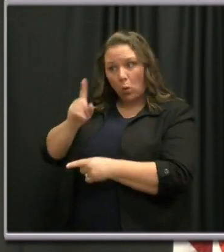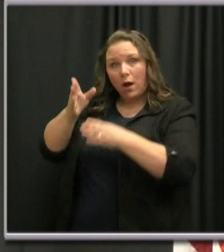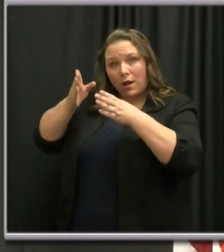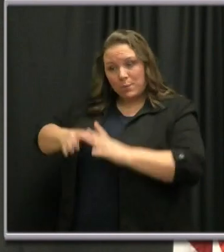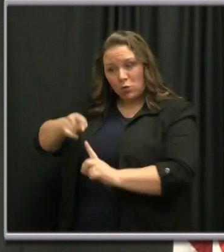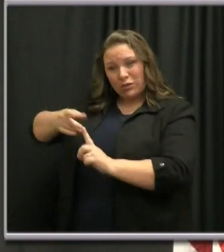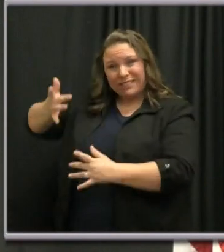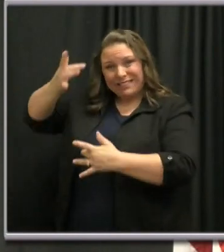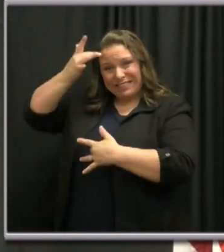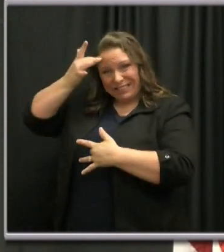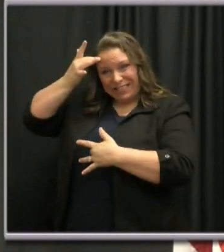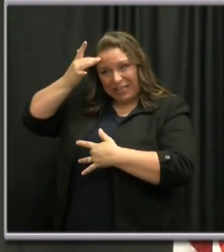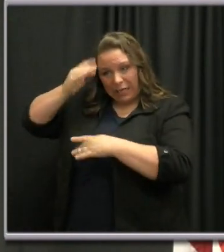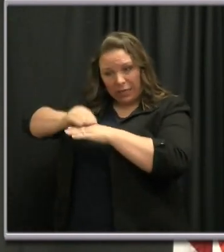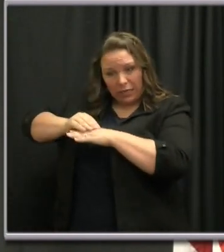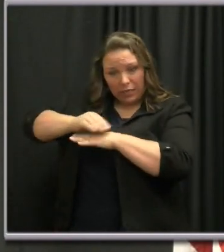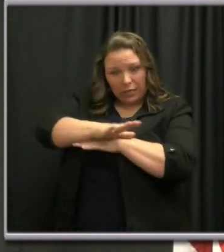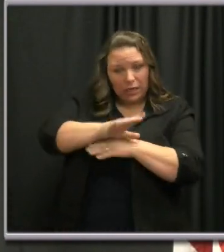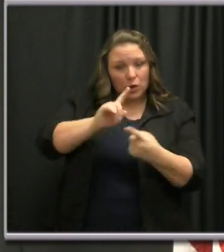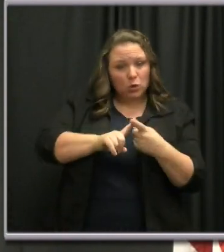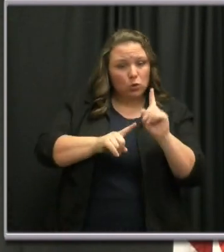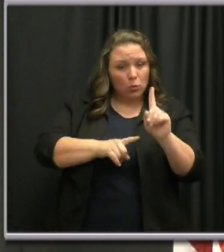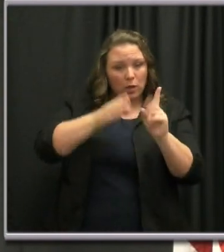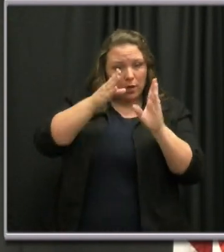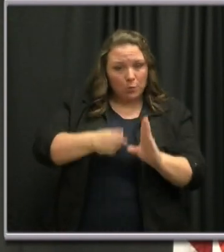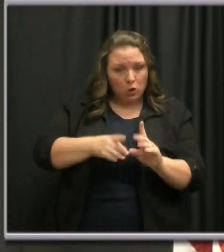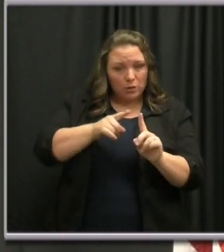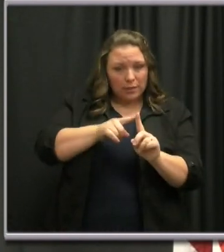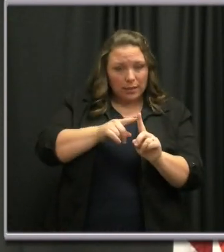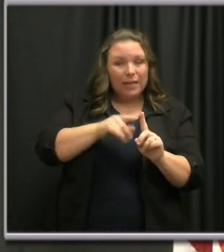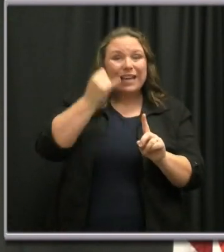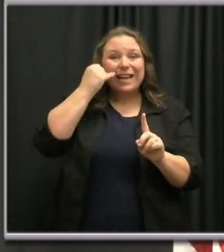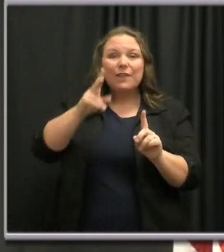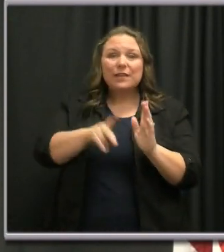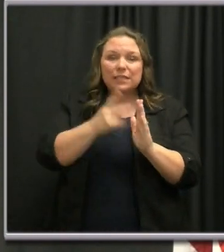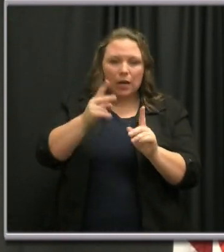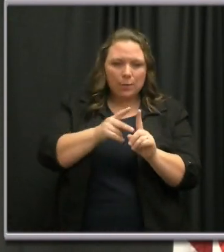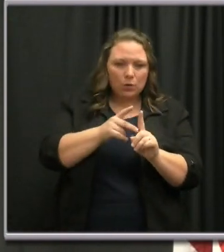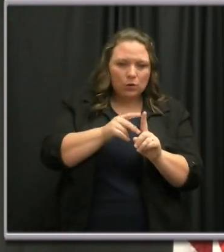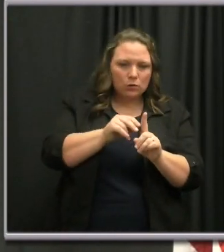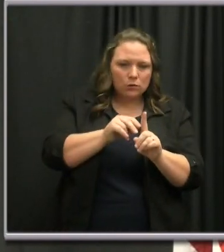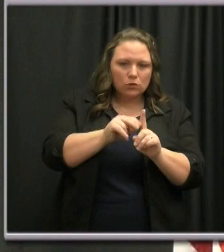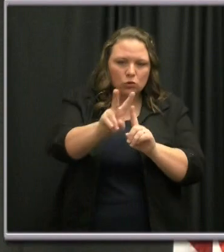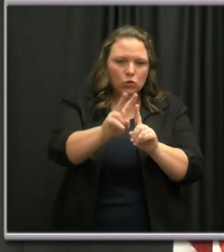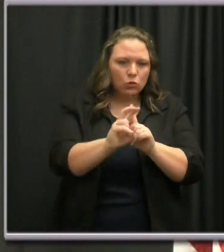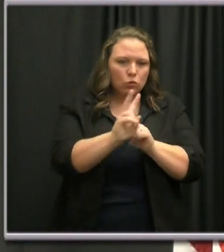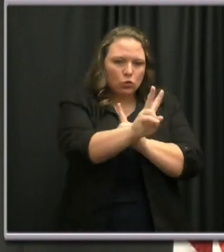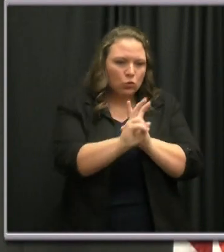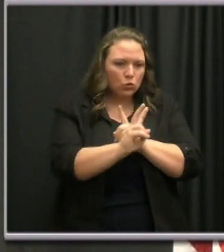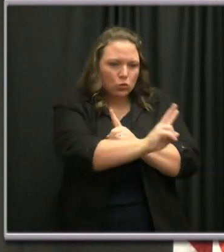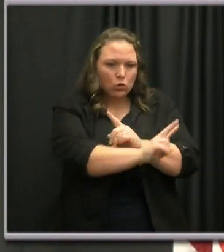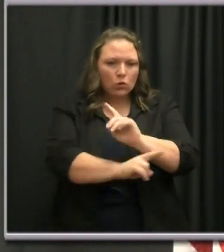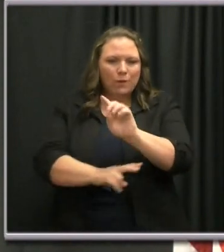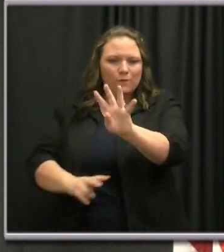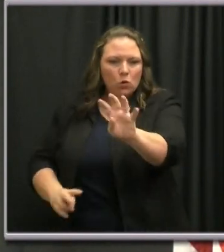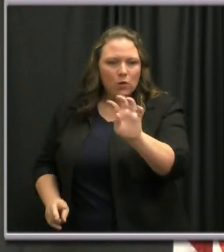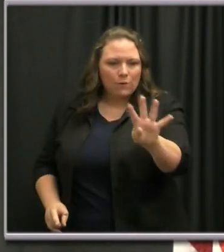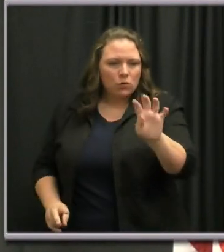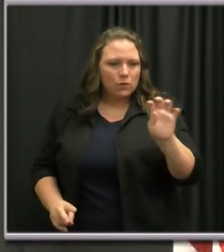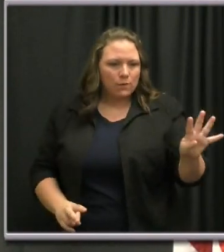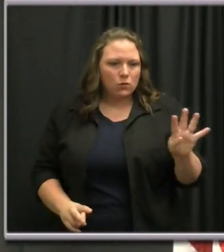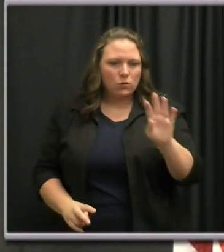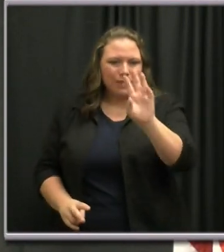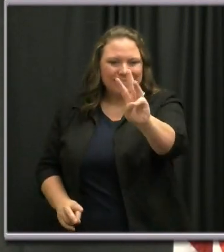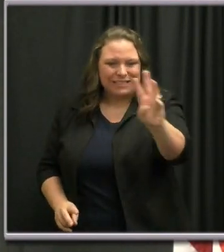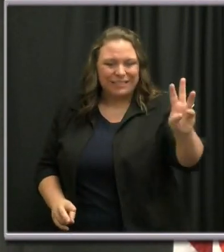person who can only transmit it to another person, if it doubles every 3 days, the transmissions, that means 1 million infections could come